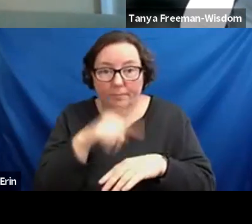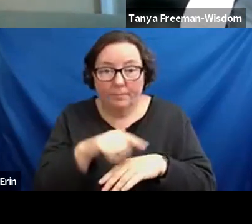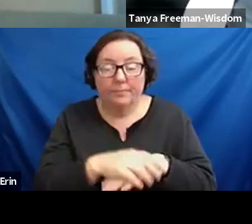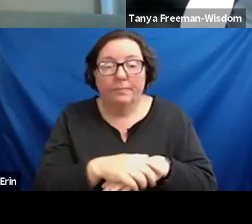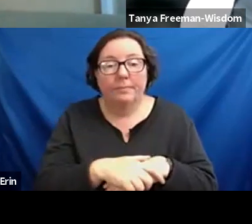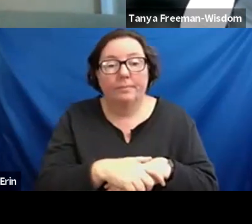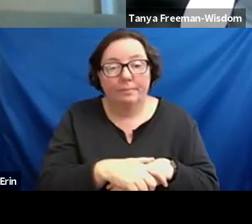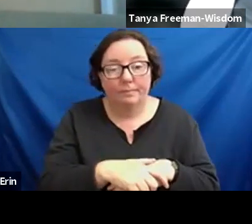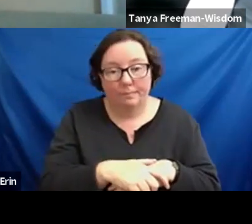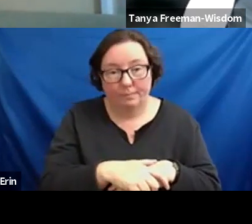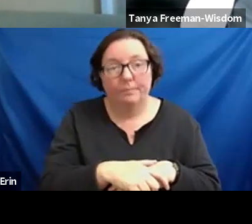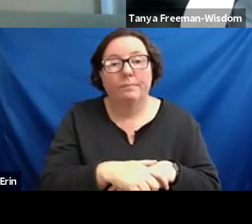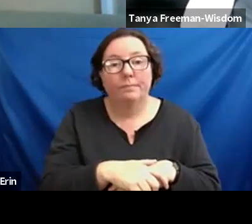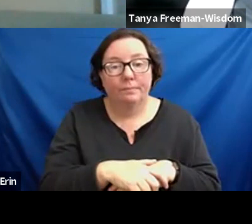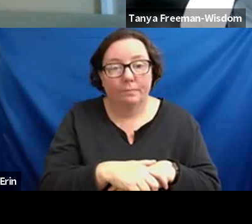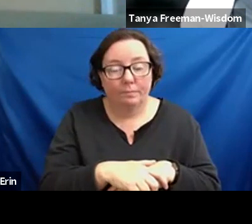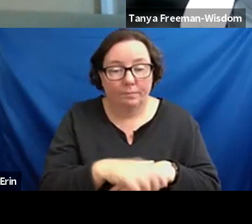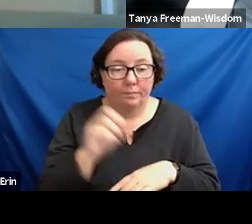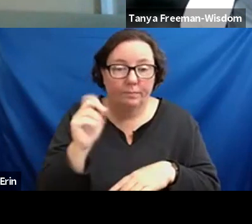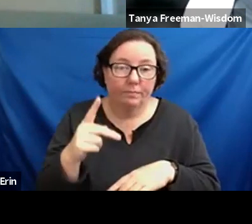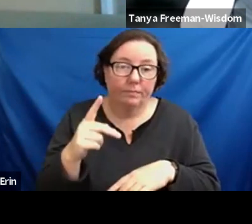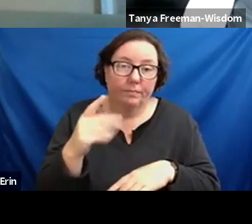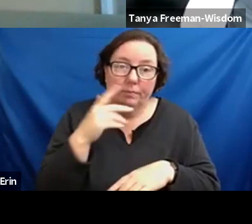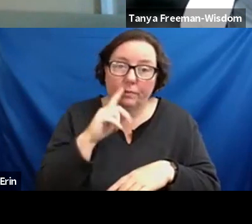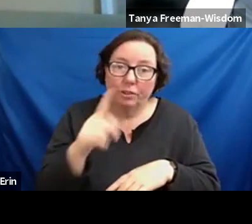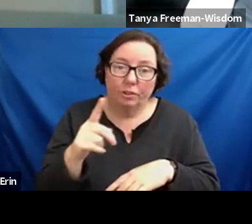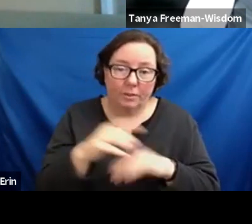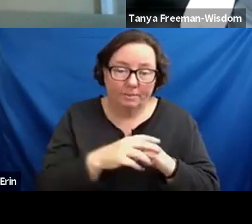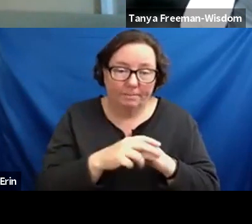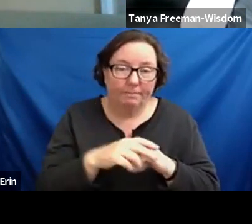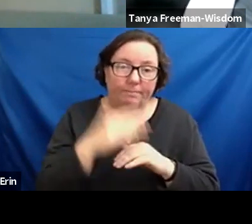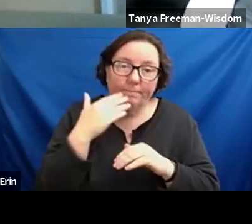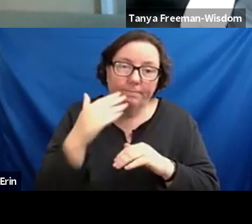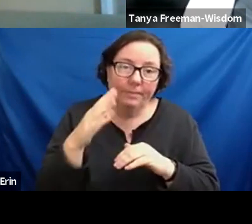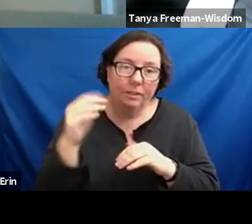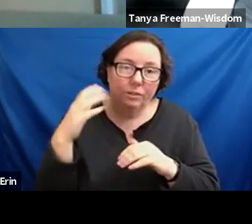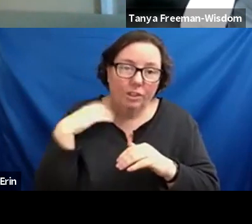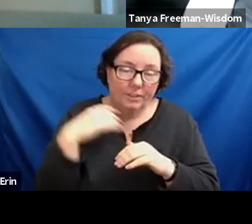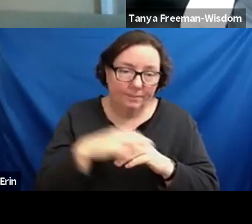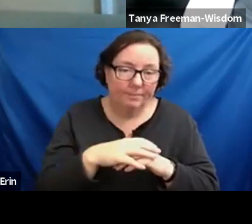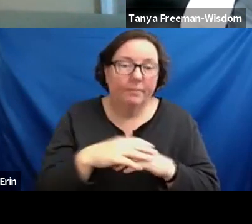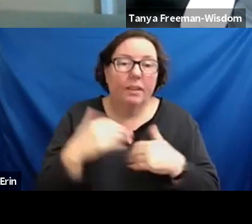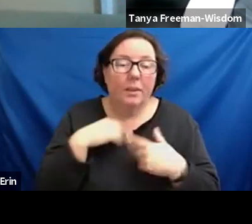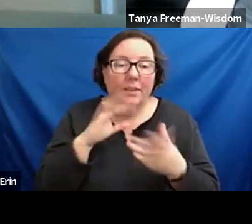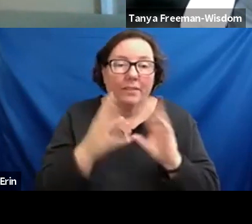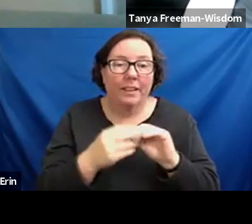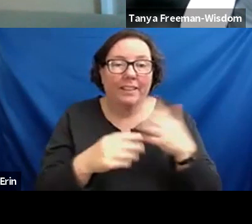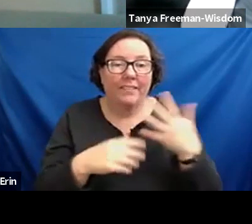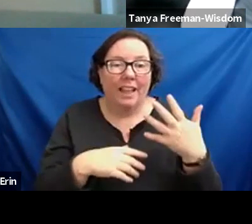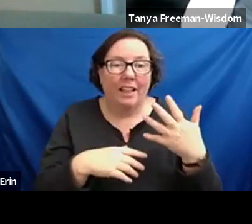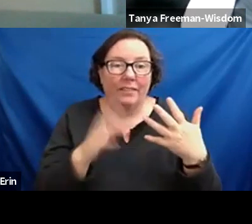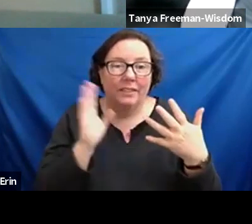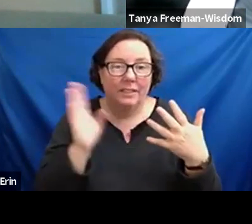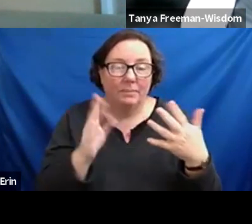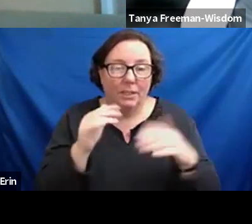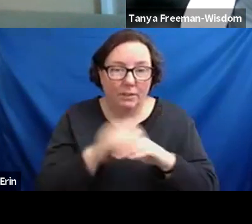move on this item on the agenda, please. Yes, no problem. Thank you, co-chair. We have 5 speakers this evening, and each speaker